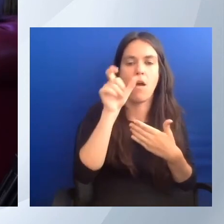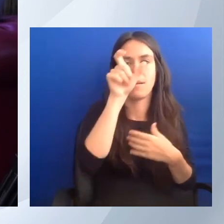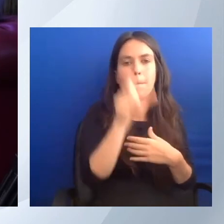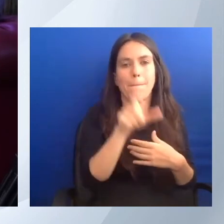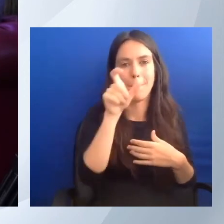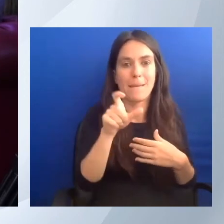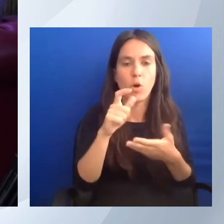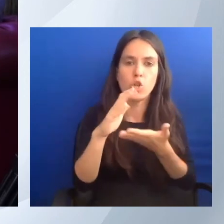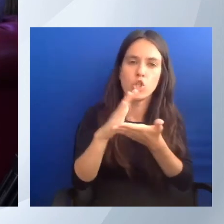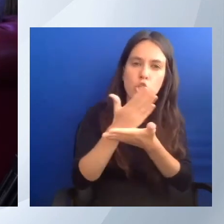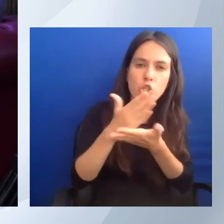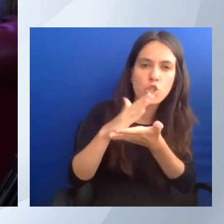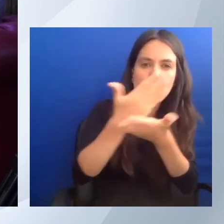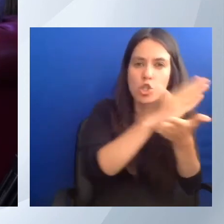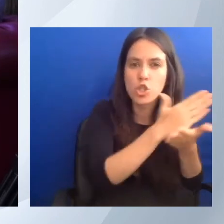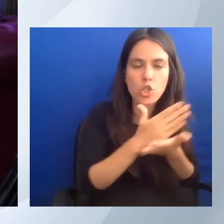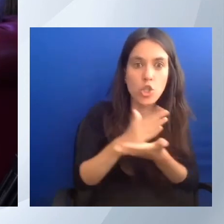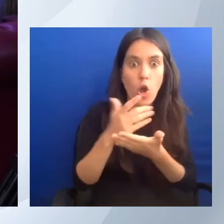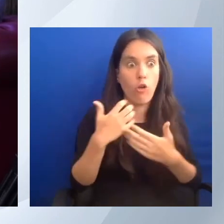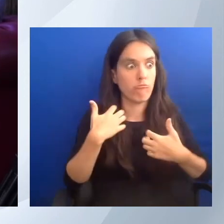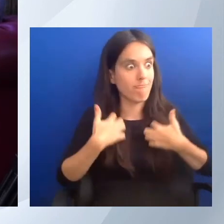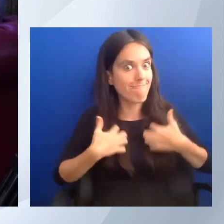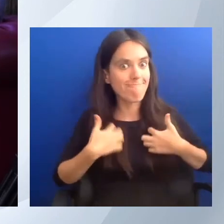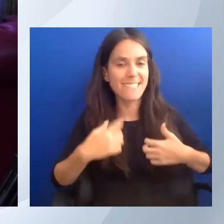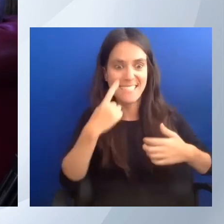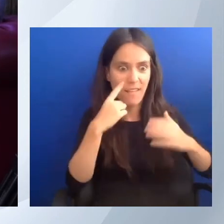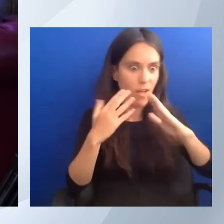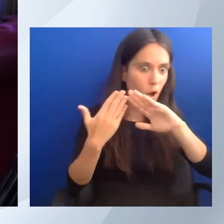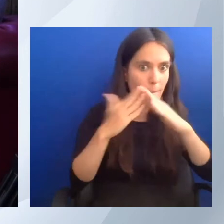sharing the same interest, finding